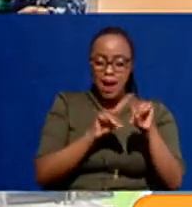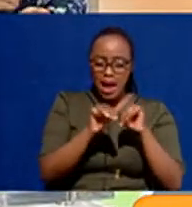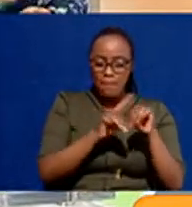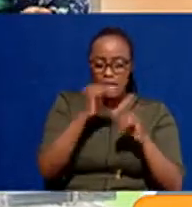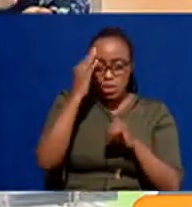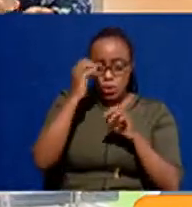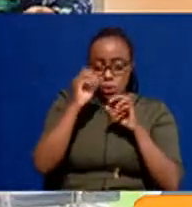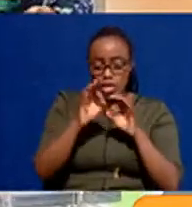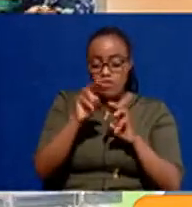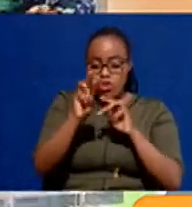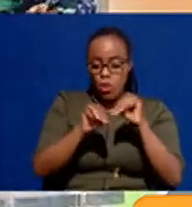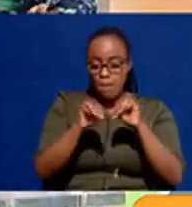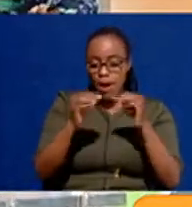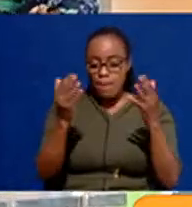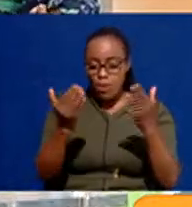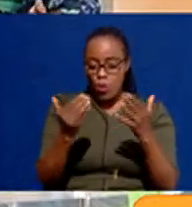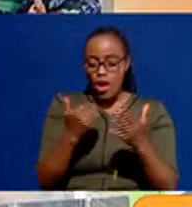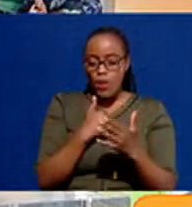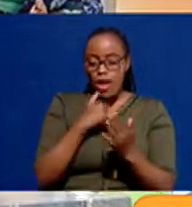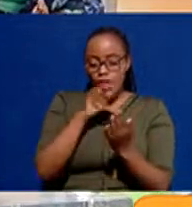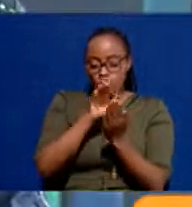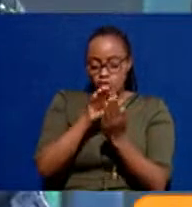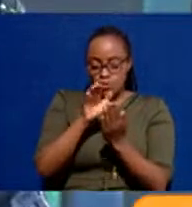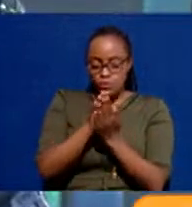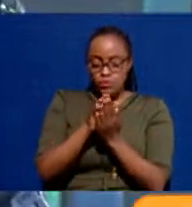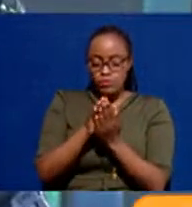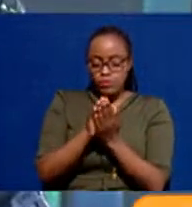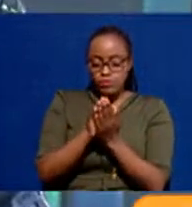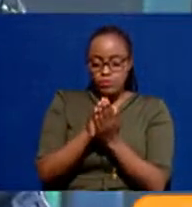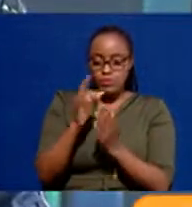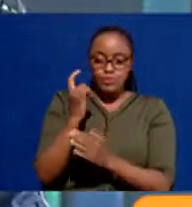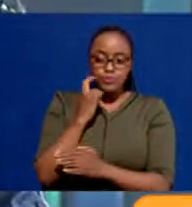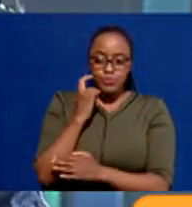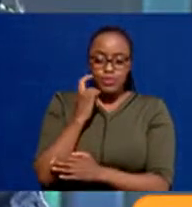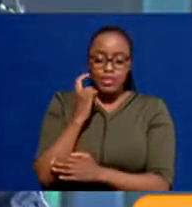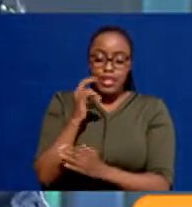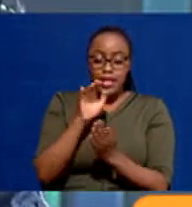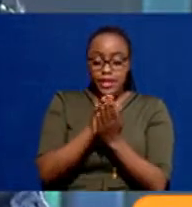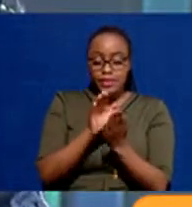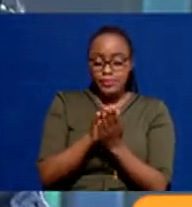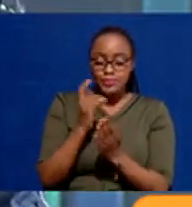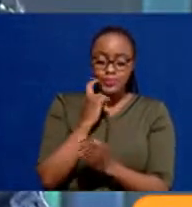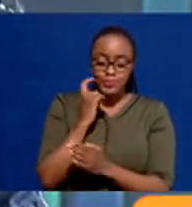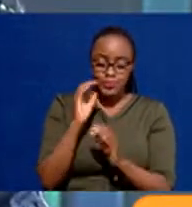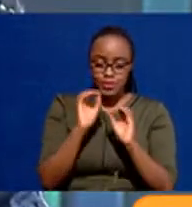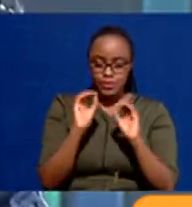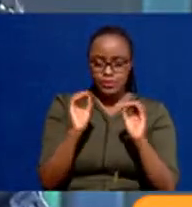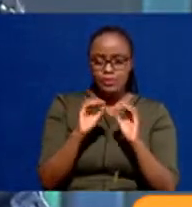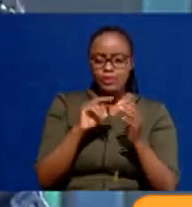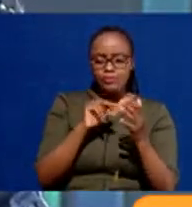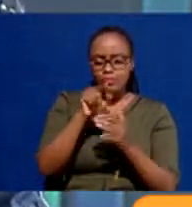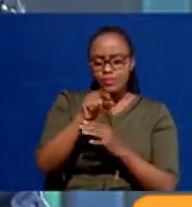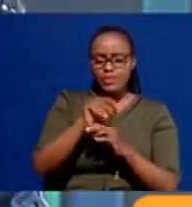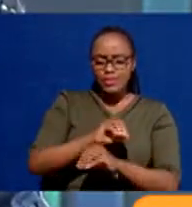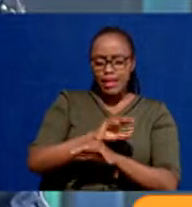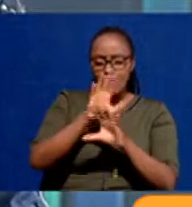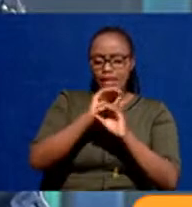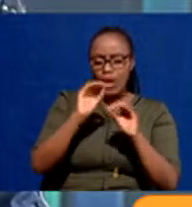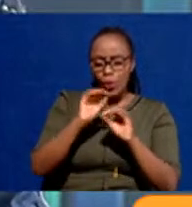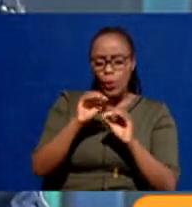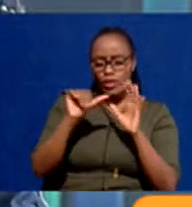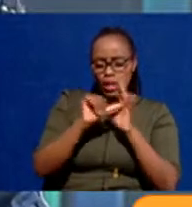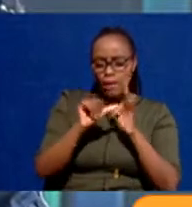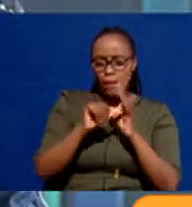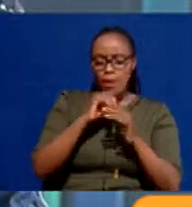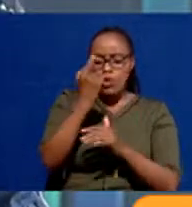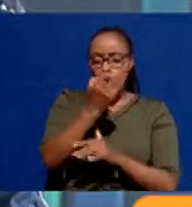If you do not map where the stores will go, then that's where you'll find that it's a gray area. And that's why I've said we've